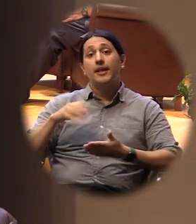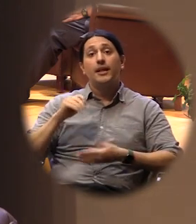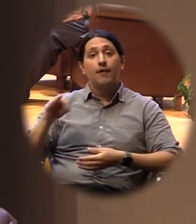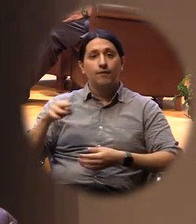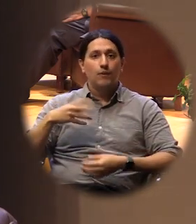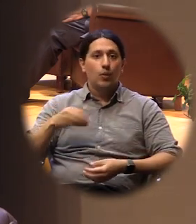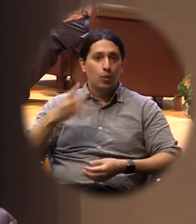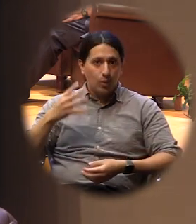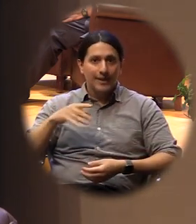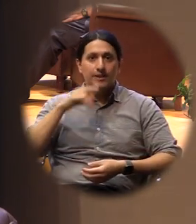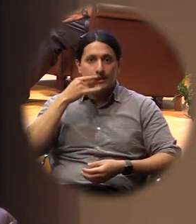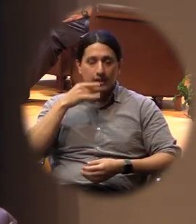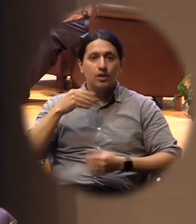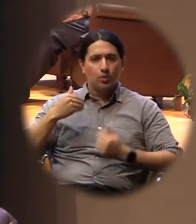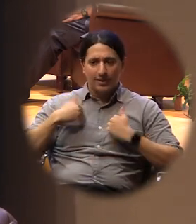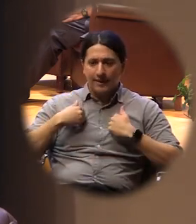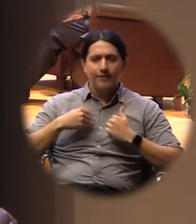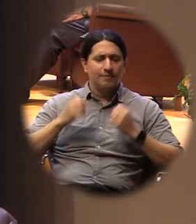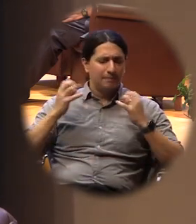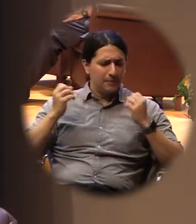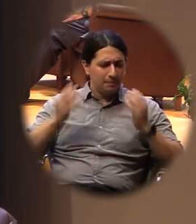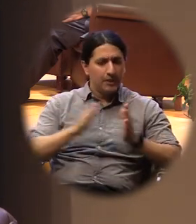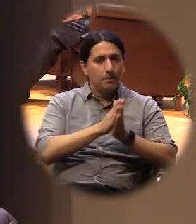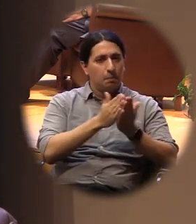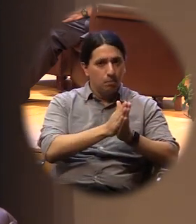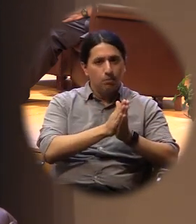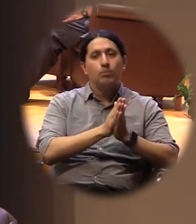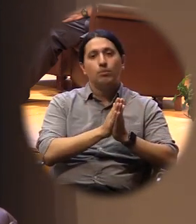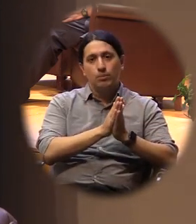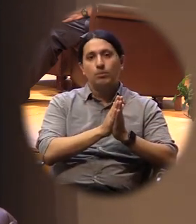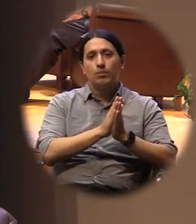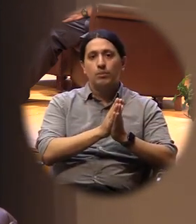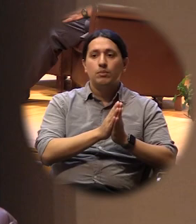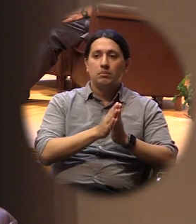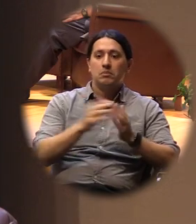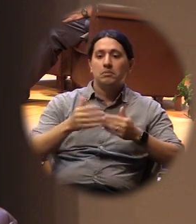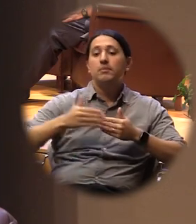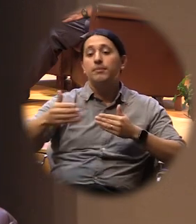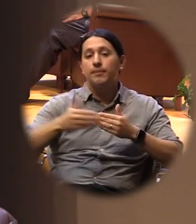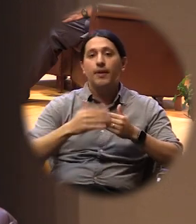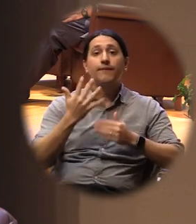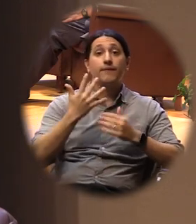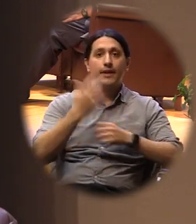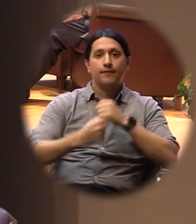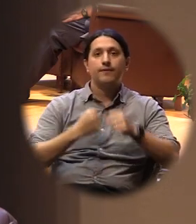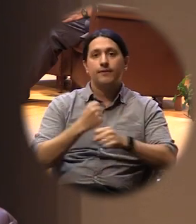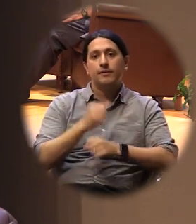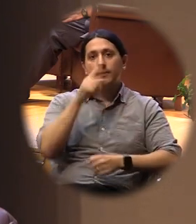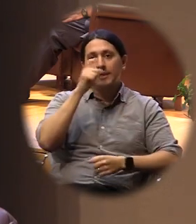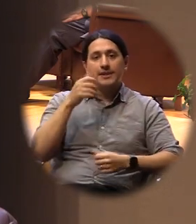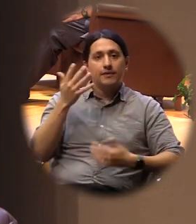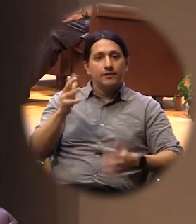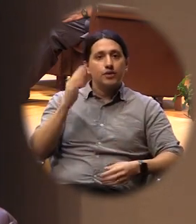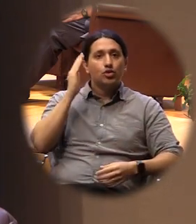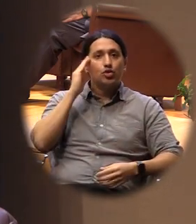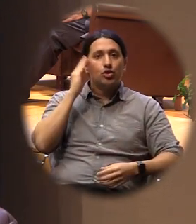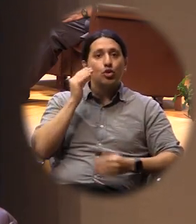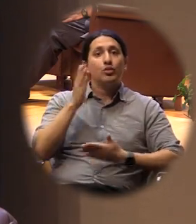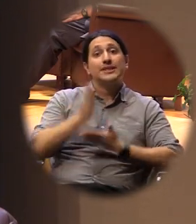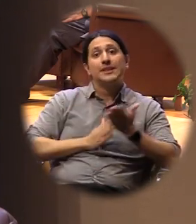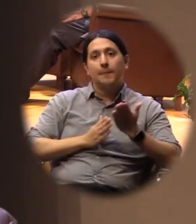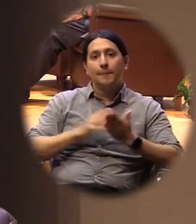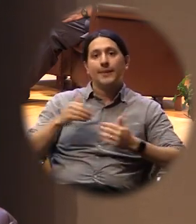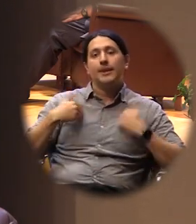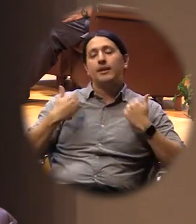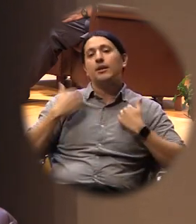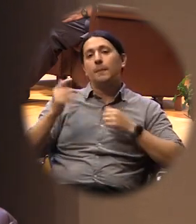there's going to be books and books out there in 5 years because I know some of the young people who are working